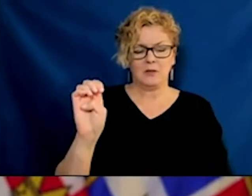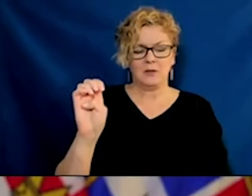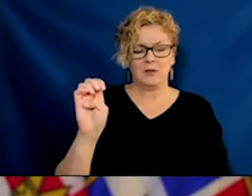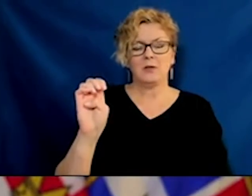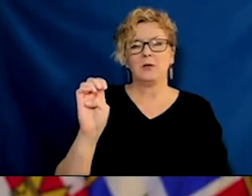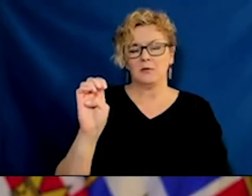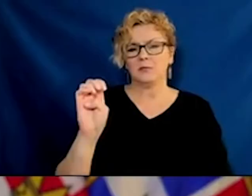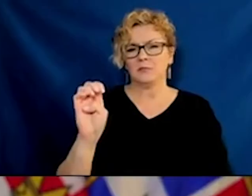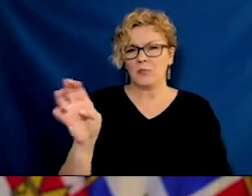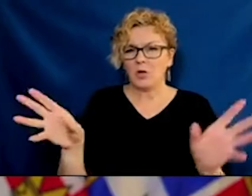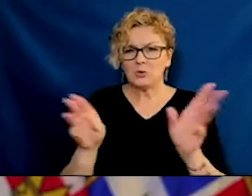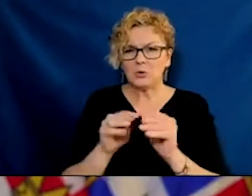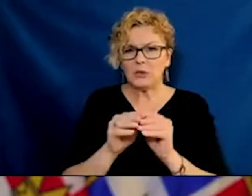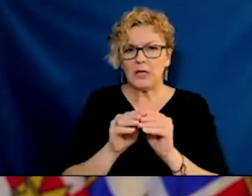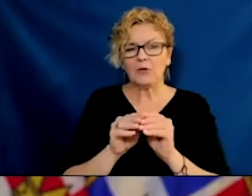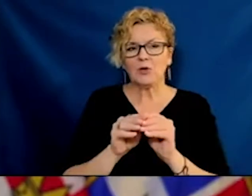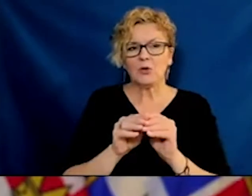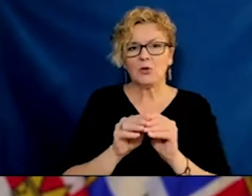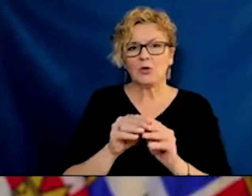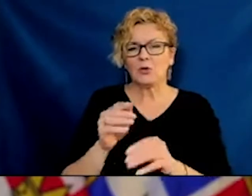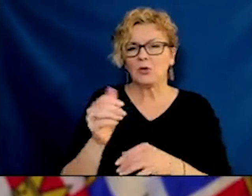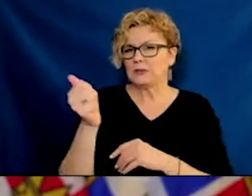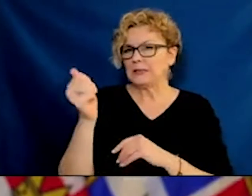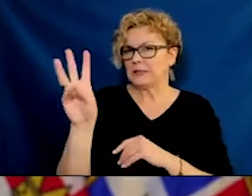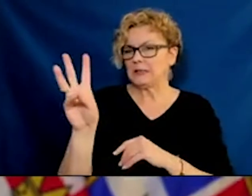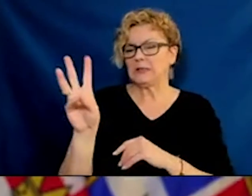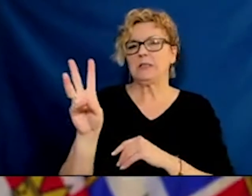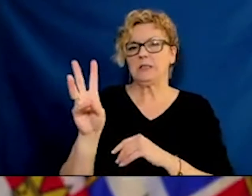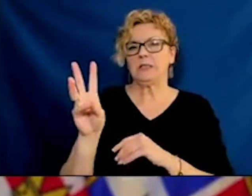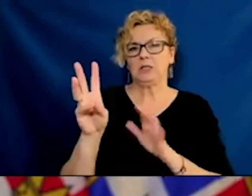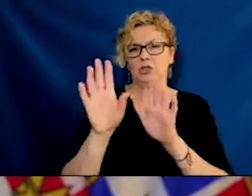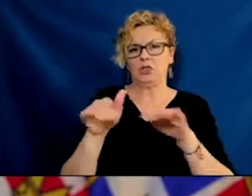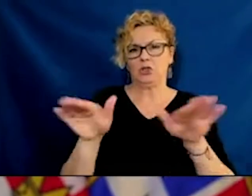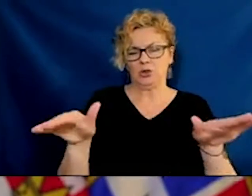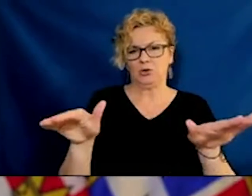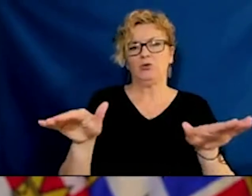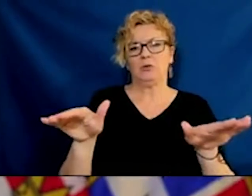have turned out to be associated with COVID-19.